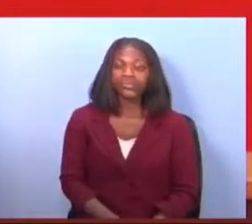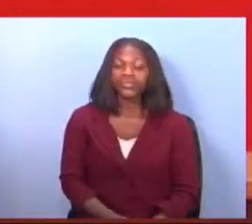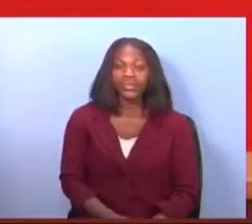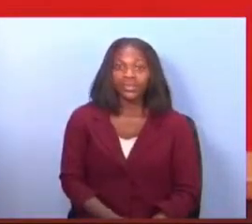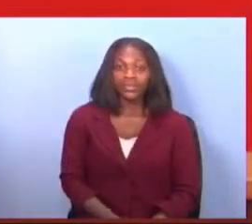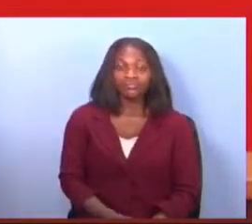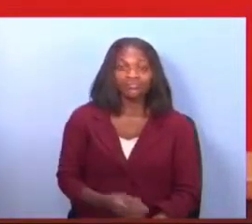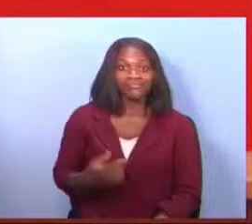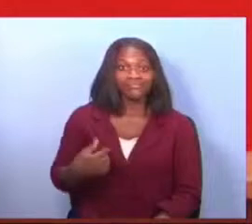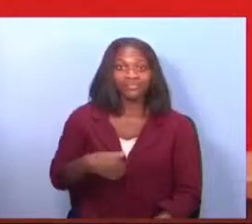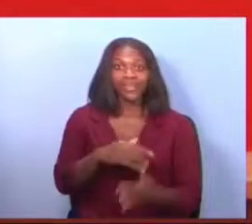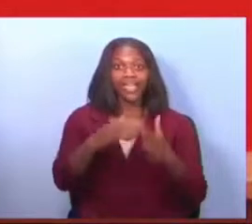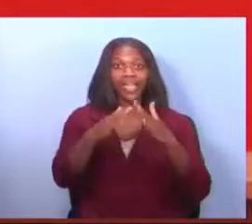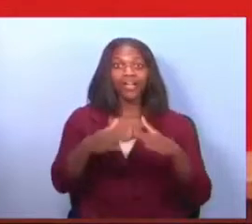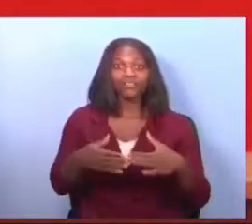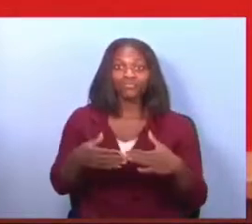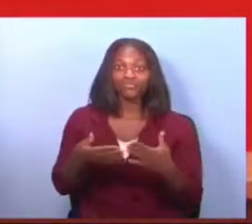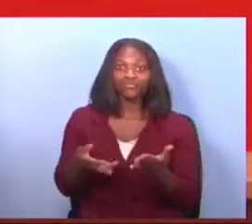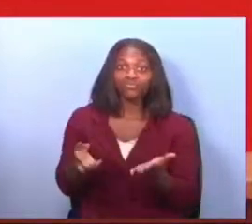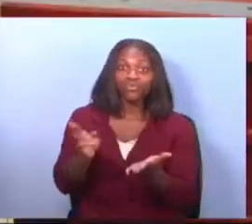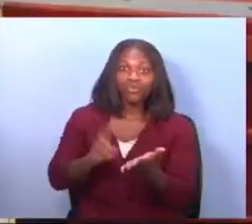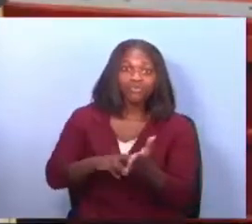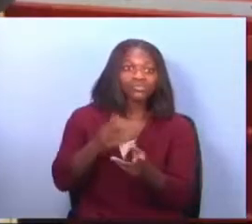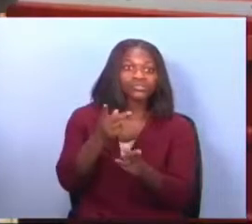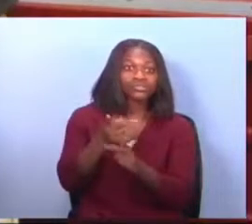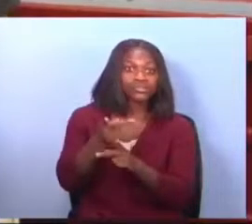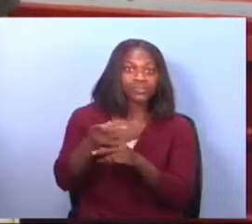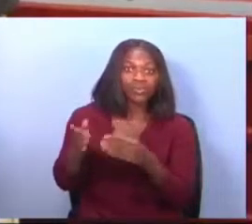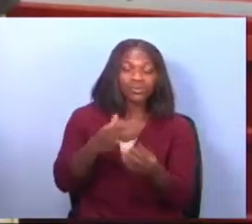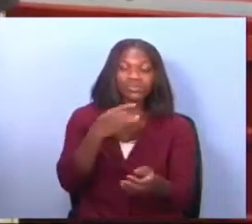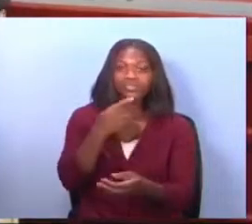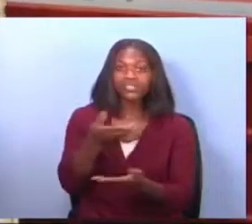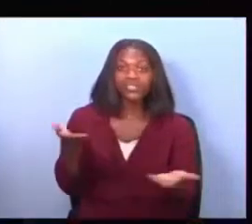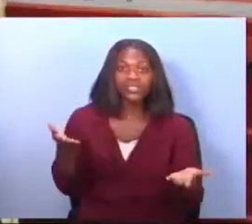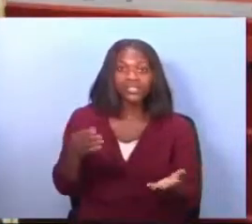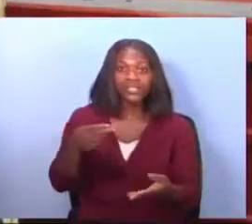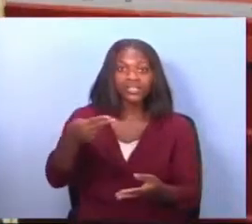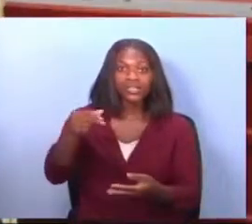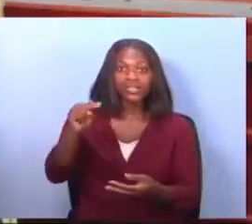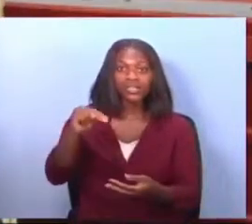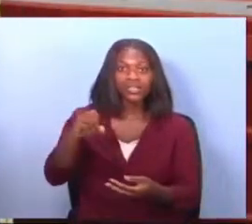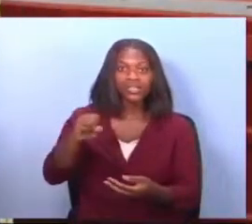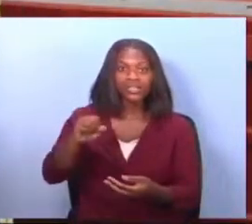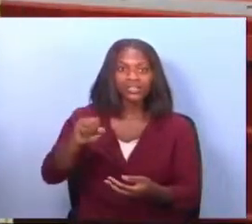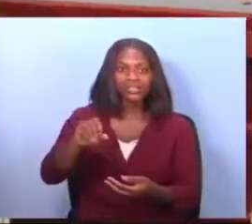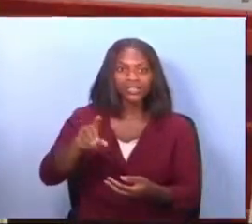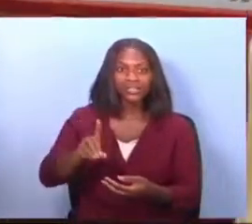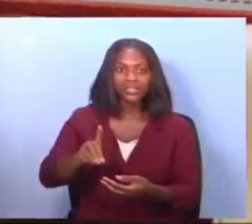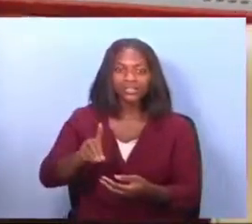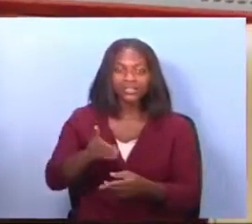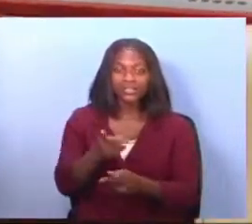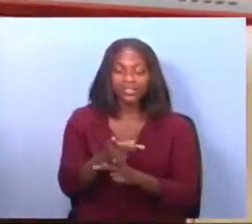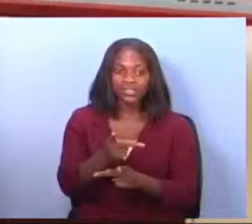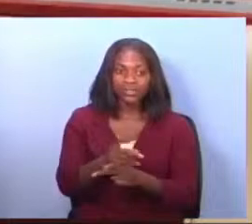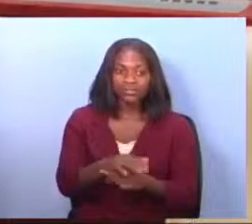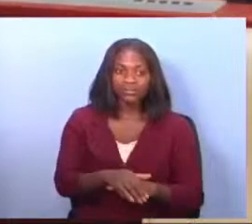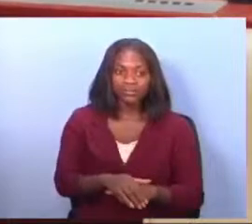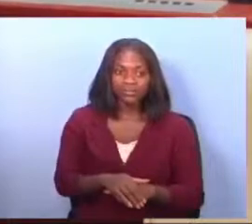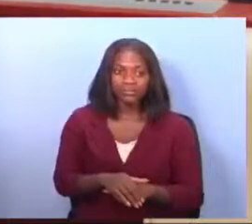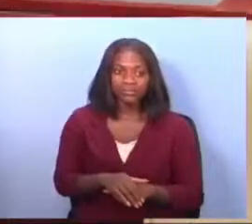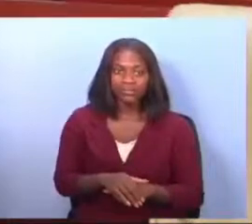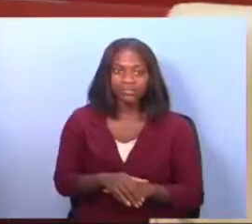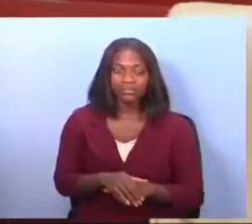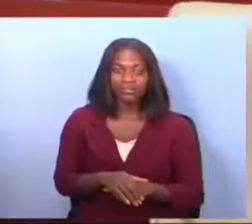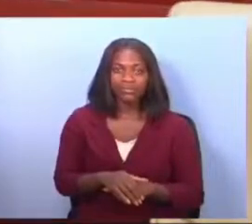and everything that is said here will be captured by the Hansa. The micro-minority chief.